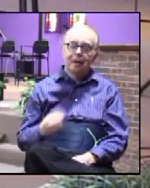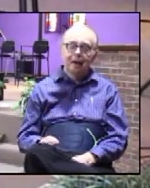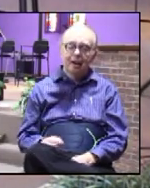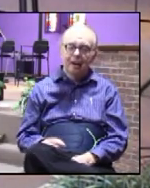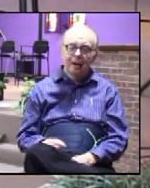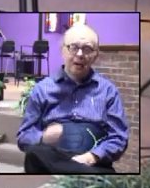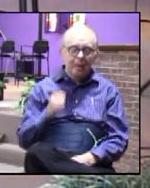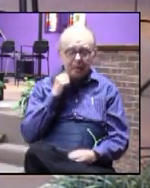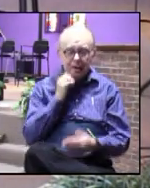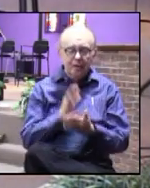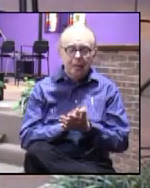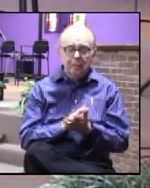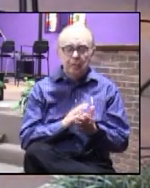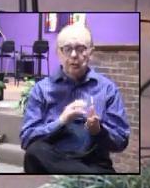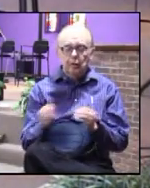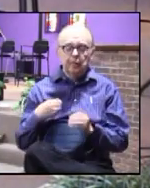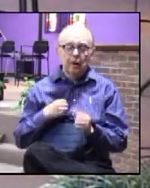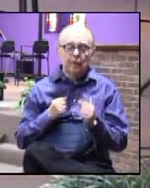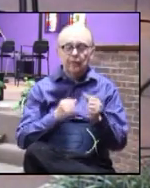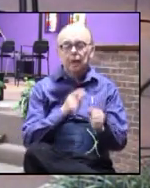She says, you move and I'll follow.